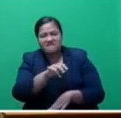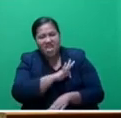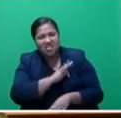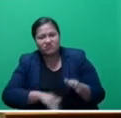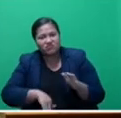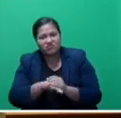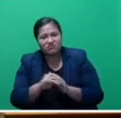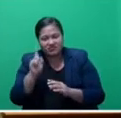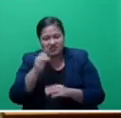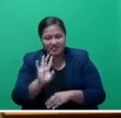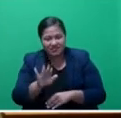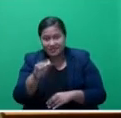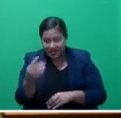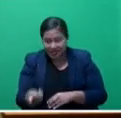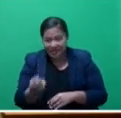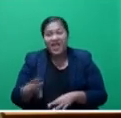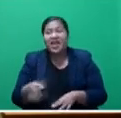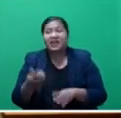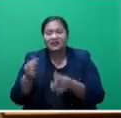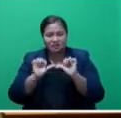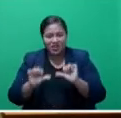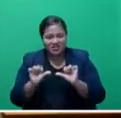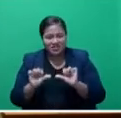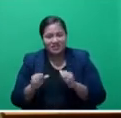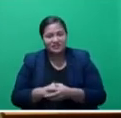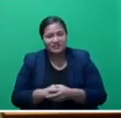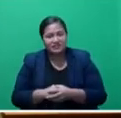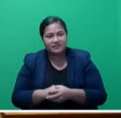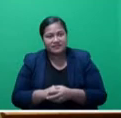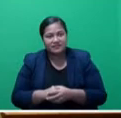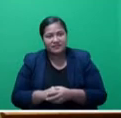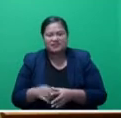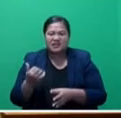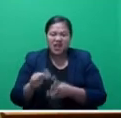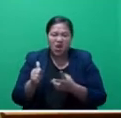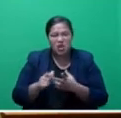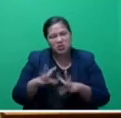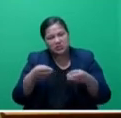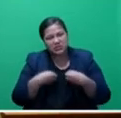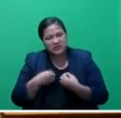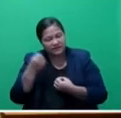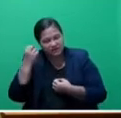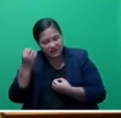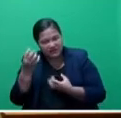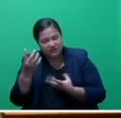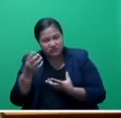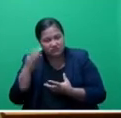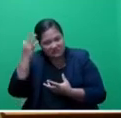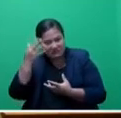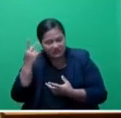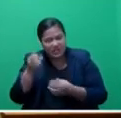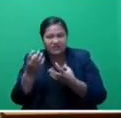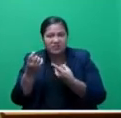nation, and to His Excellency, the President. They are only concealing information, facts, and all their misdeeds under